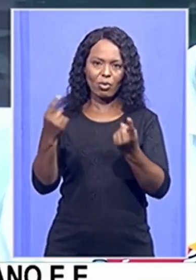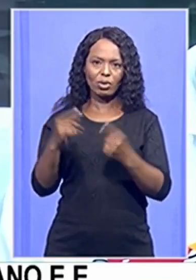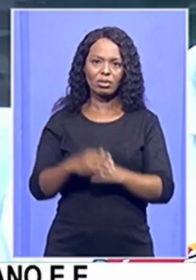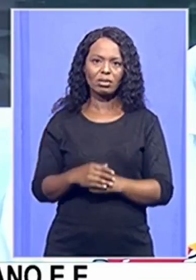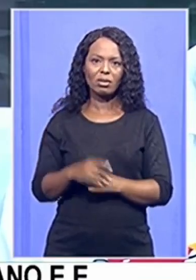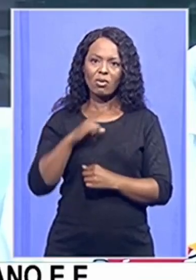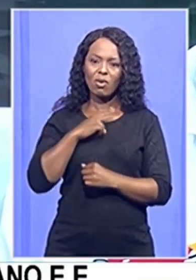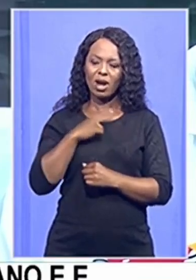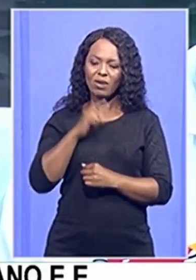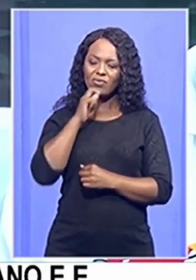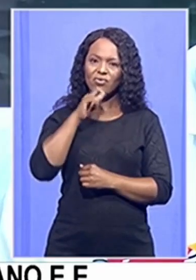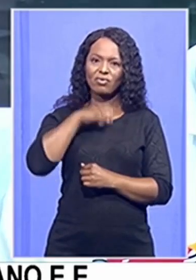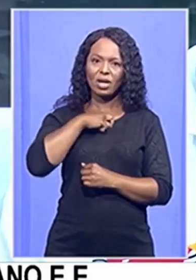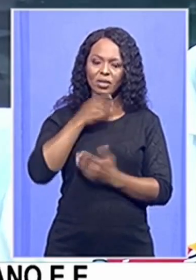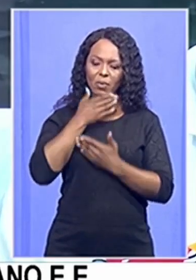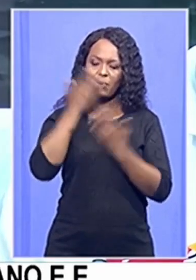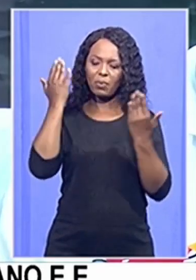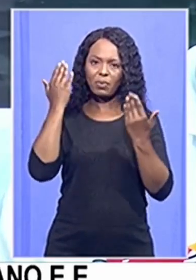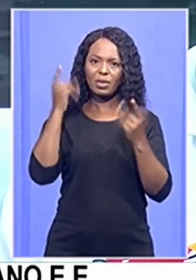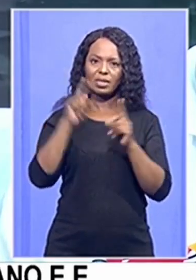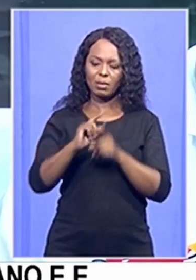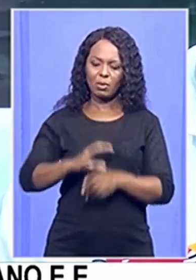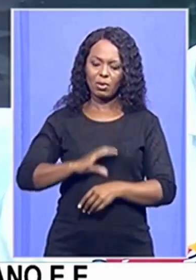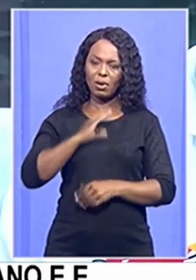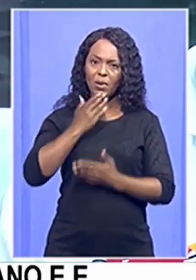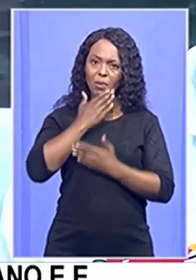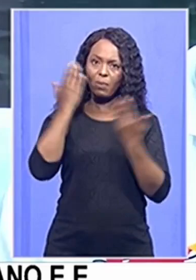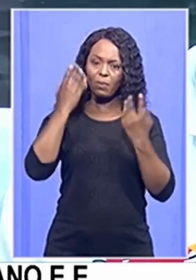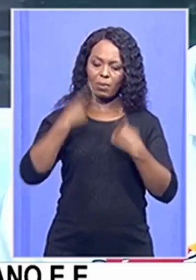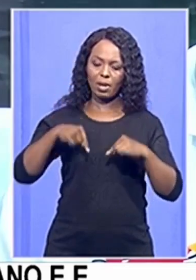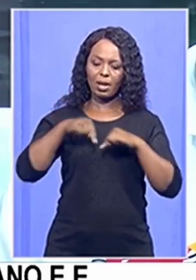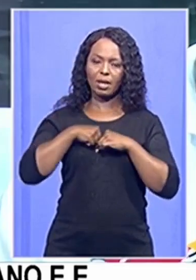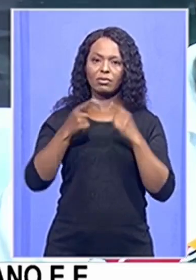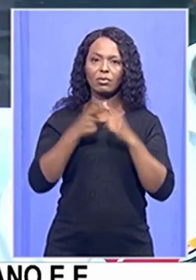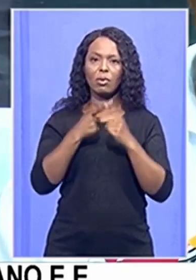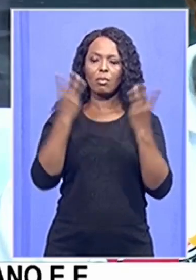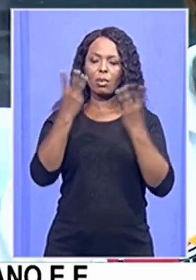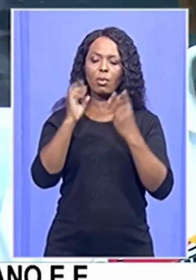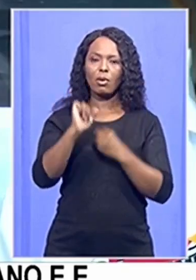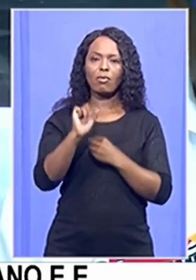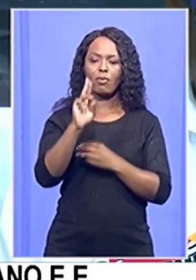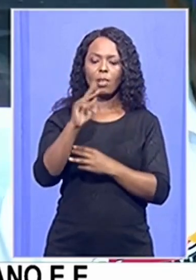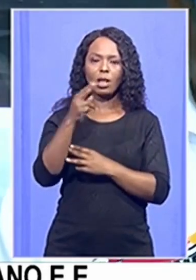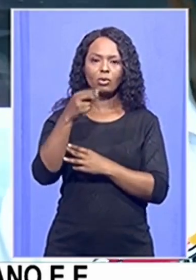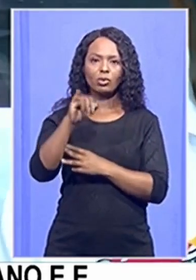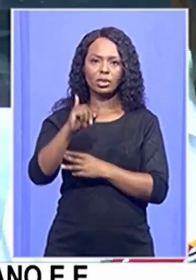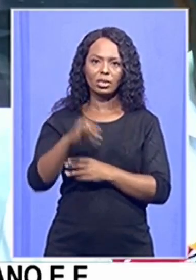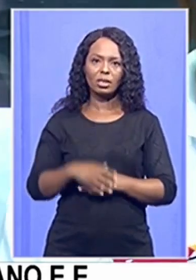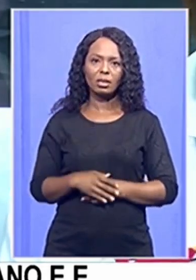and confidence placed in the IFP by the people of Umhlanduze.